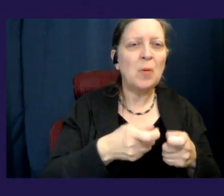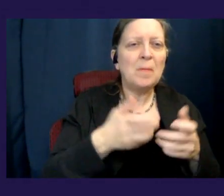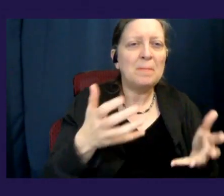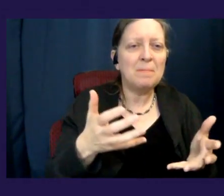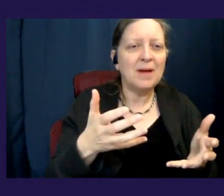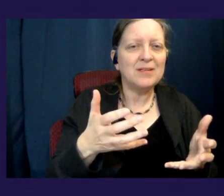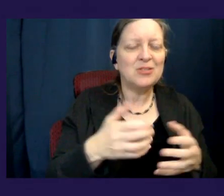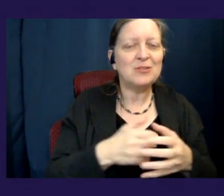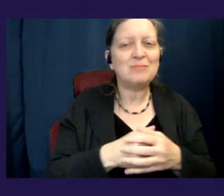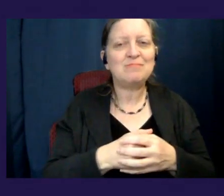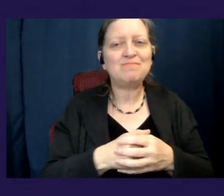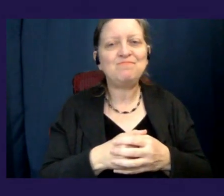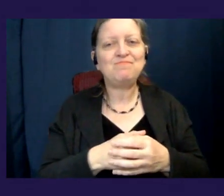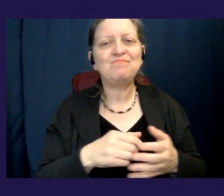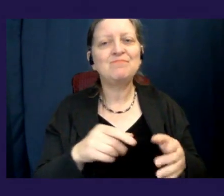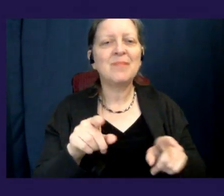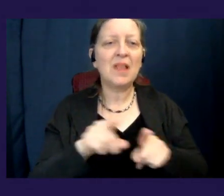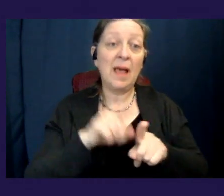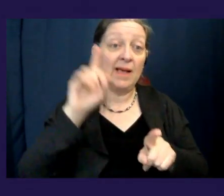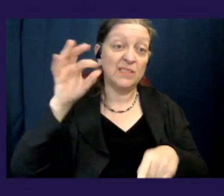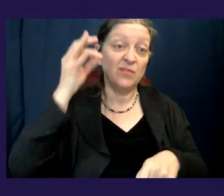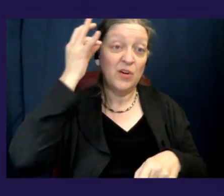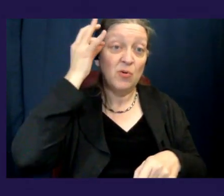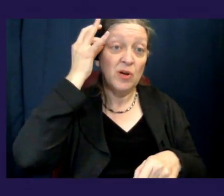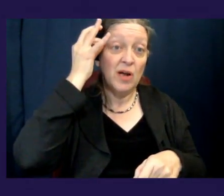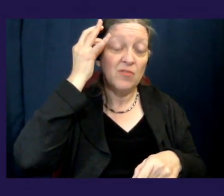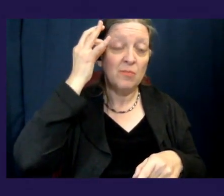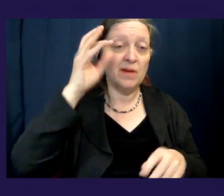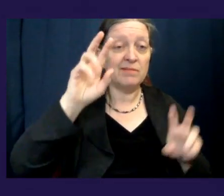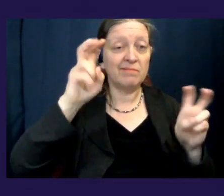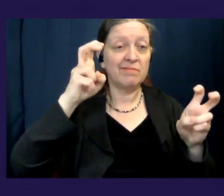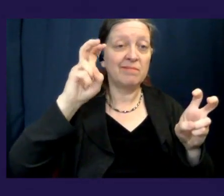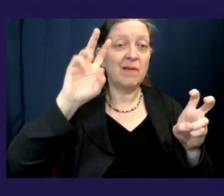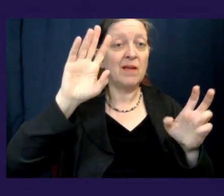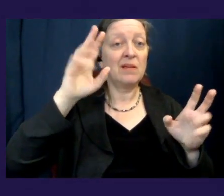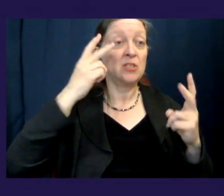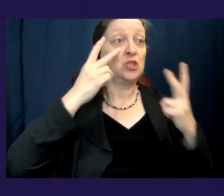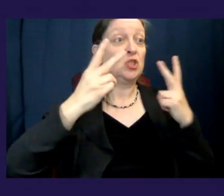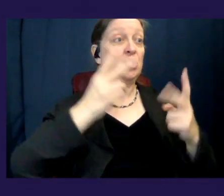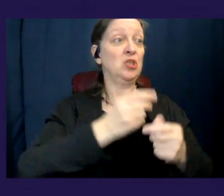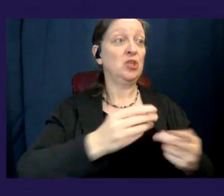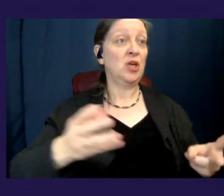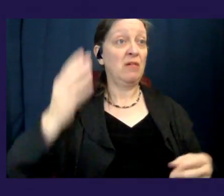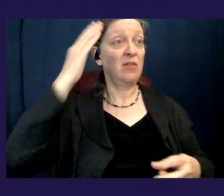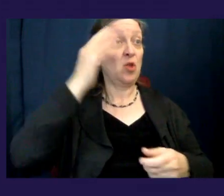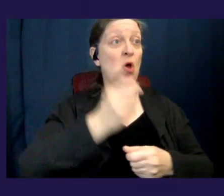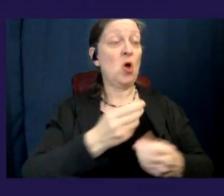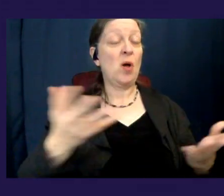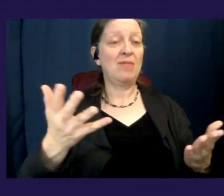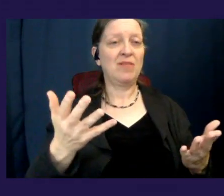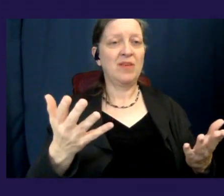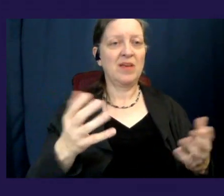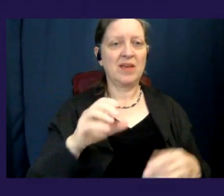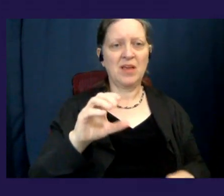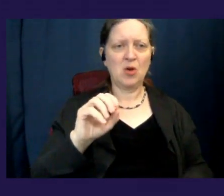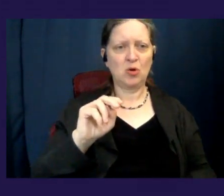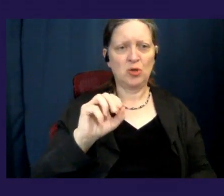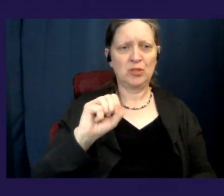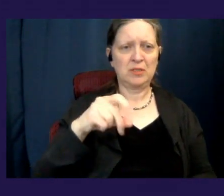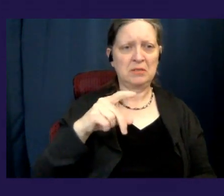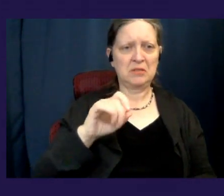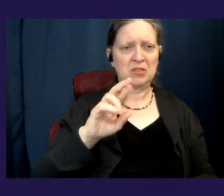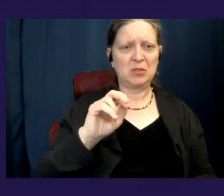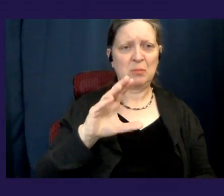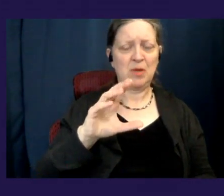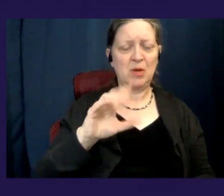for as the federal government, the all-seeing, all-knowing federal government of conspiracy theories that we all study and read